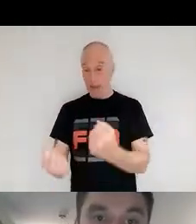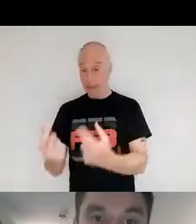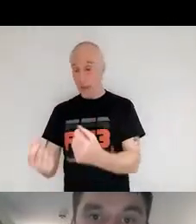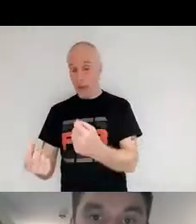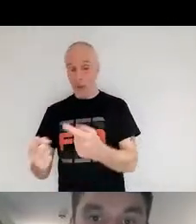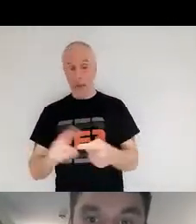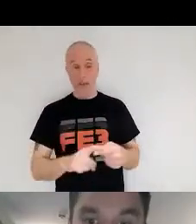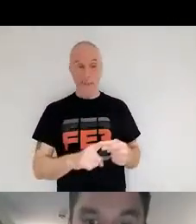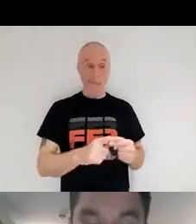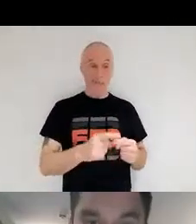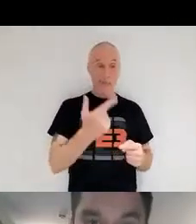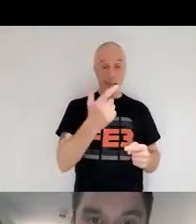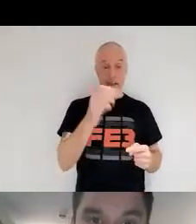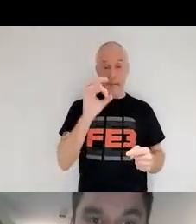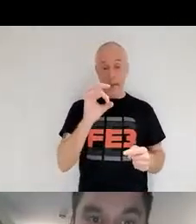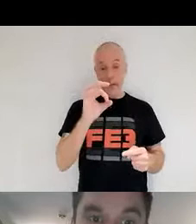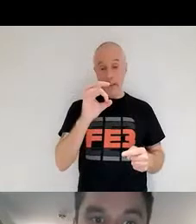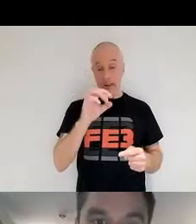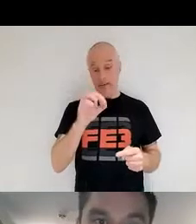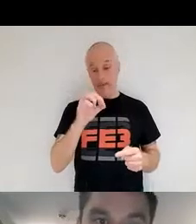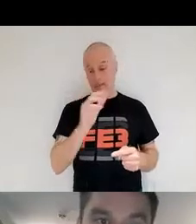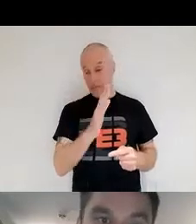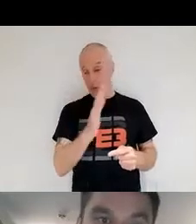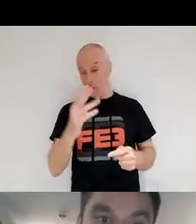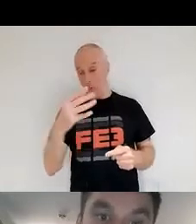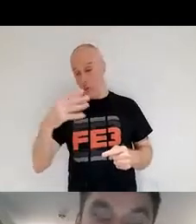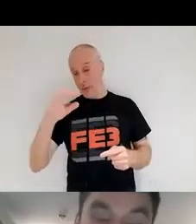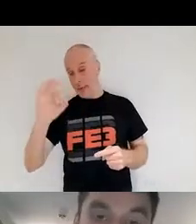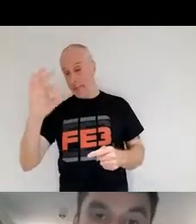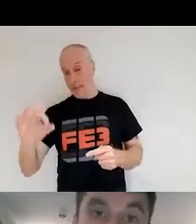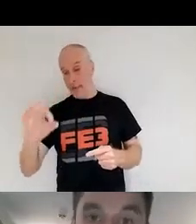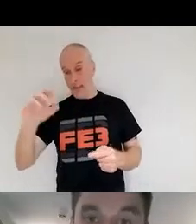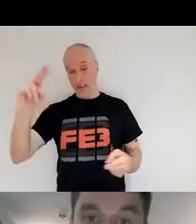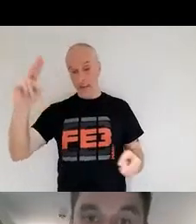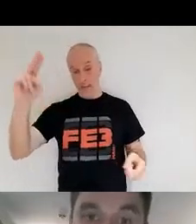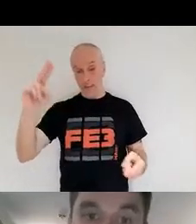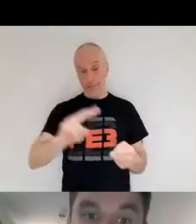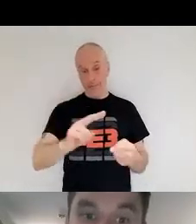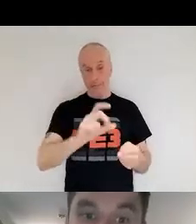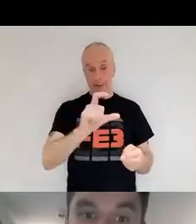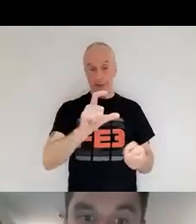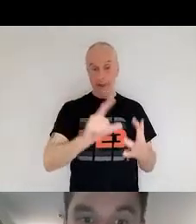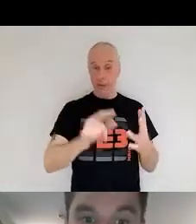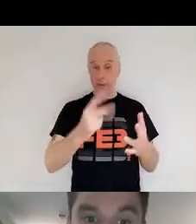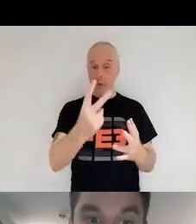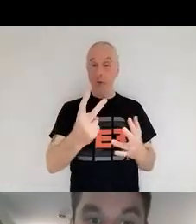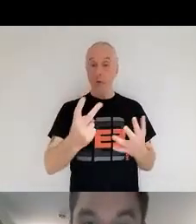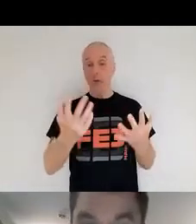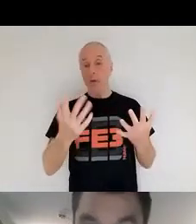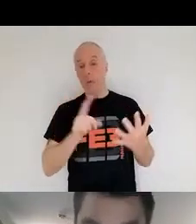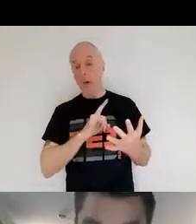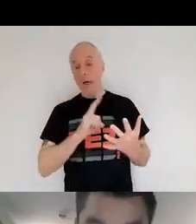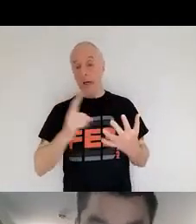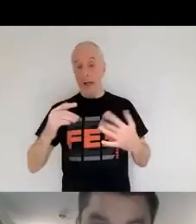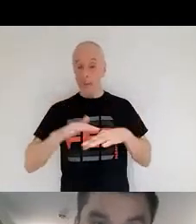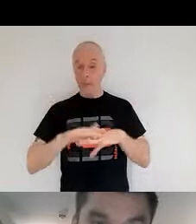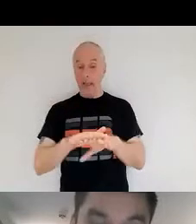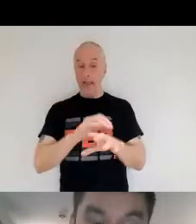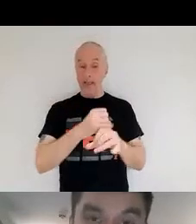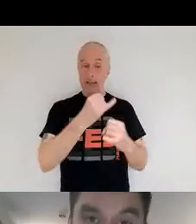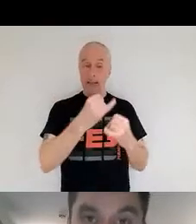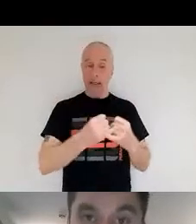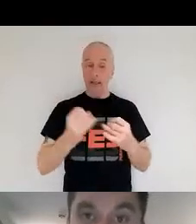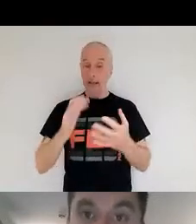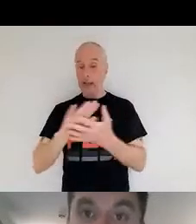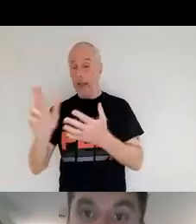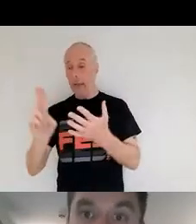90% reduction in carbon monoxide as a consequence of blending. And this is all the way up to